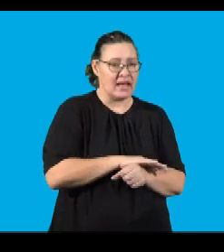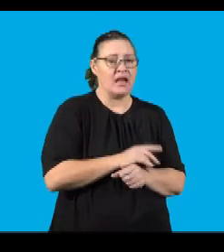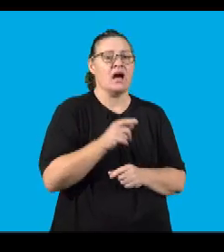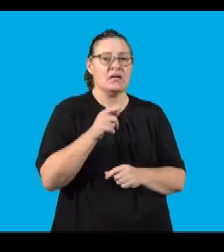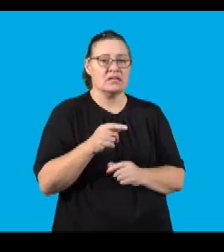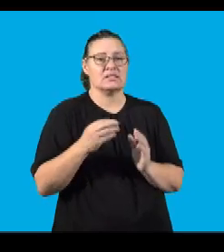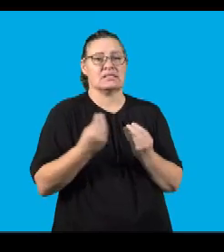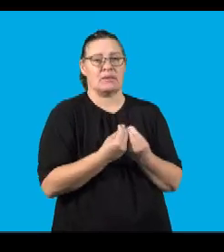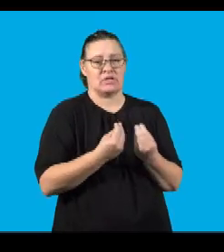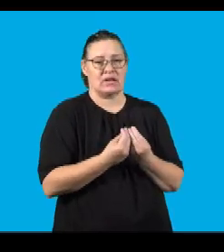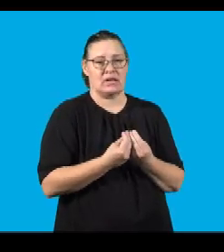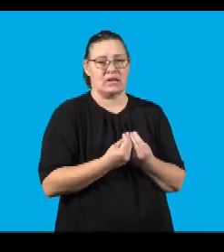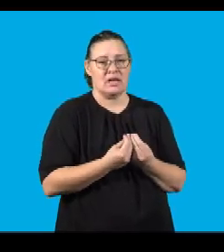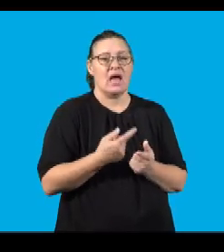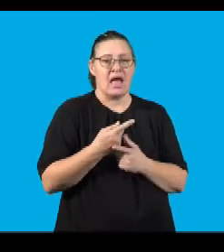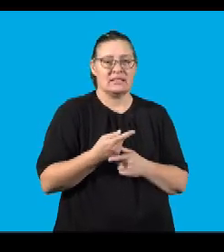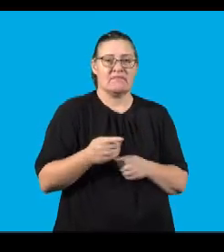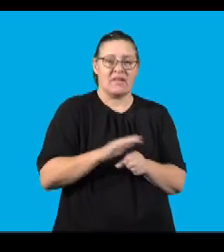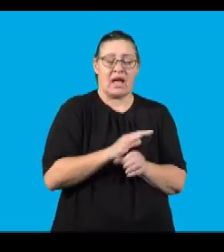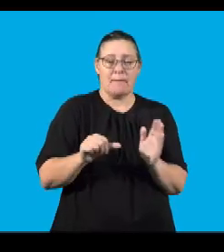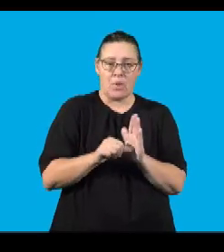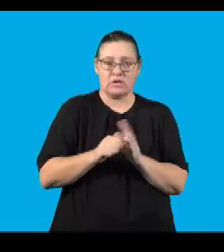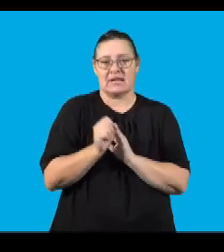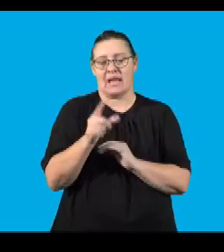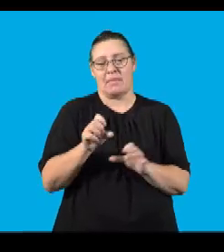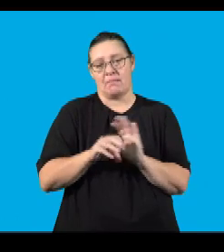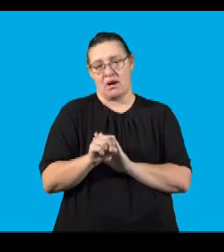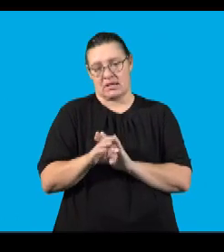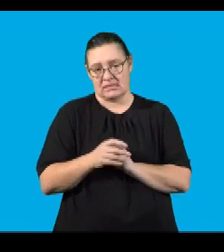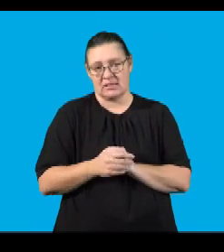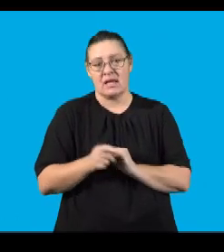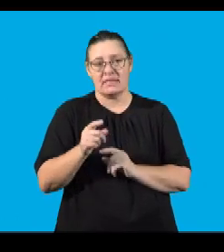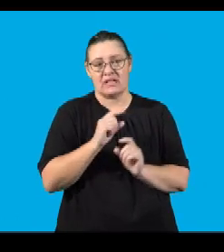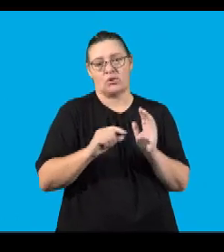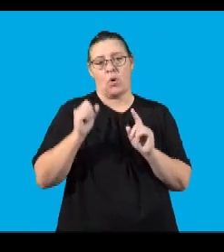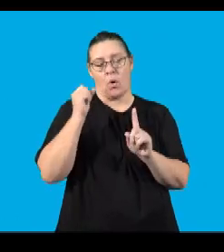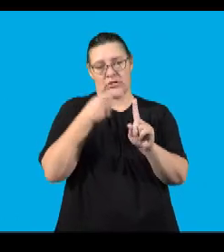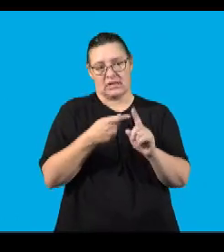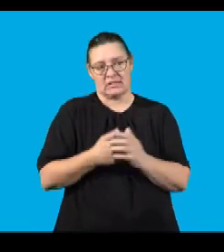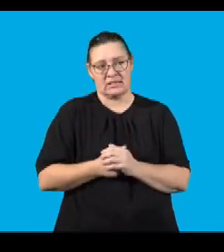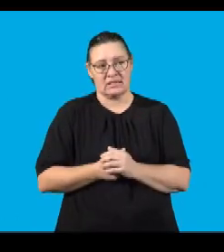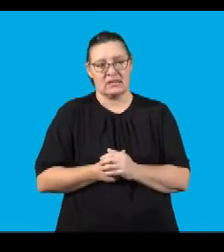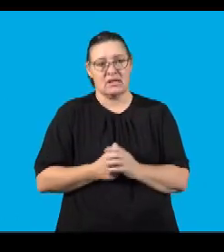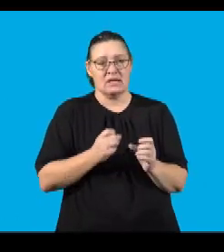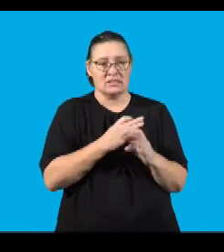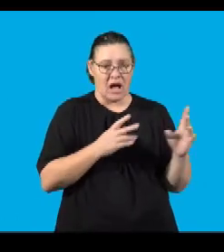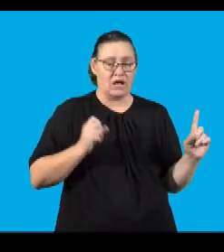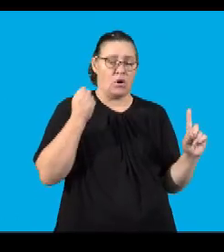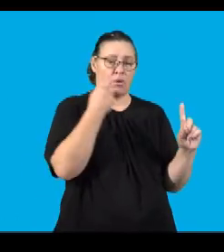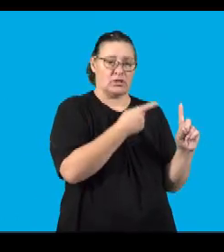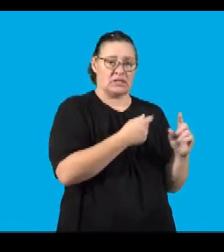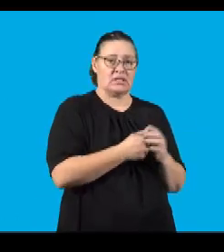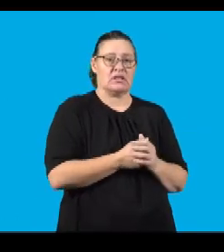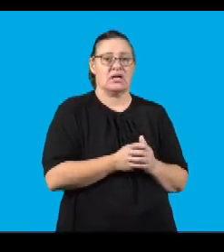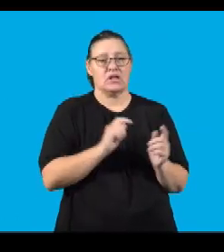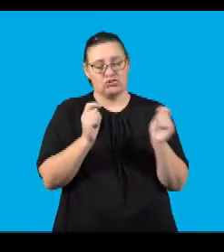subject, and what are they filling? A very important gap in the market, that's your object. You'll start with the object, you'll